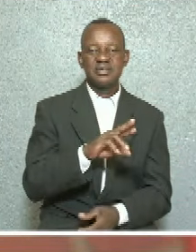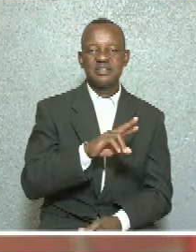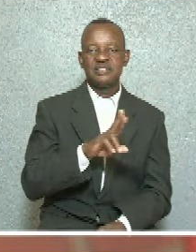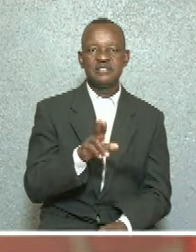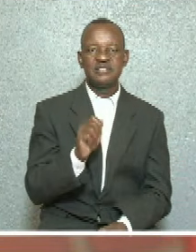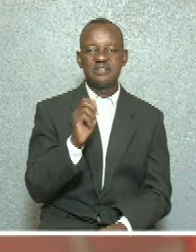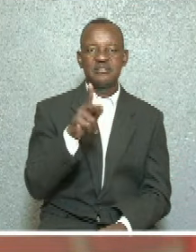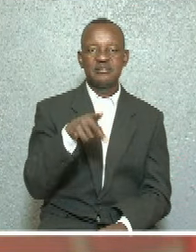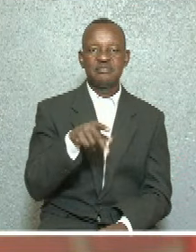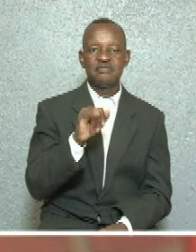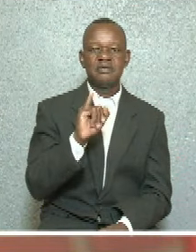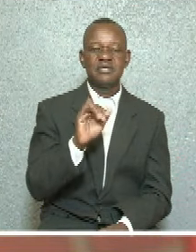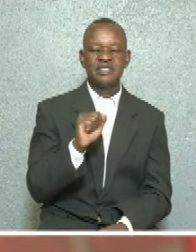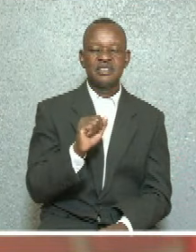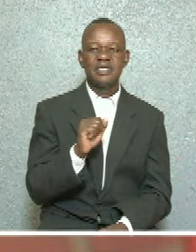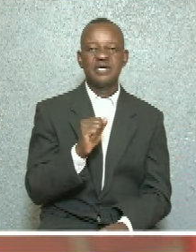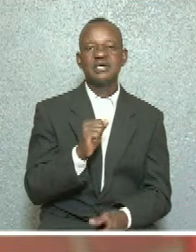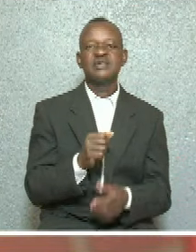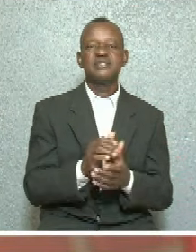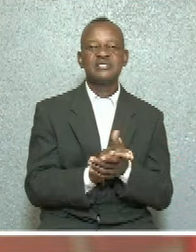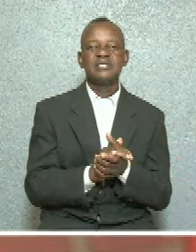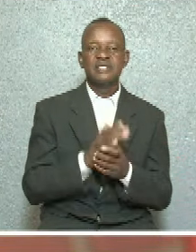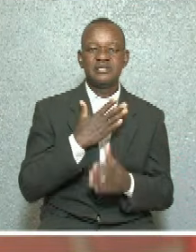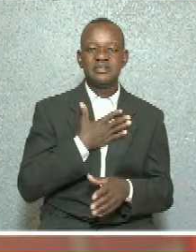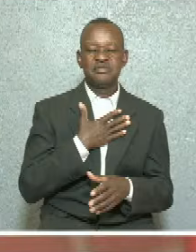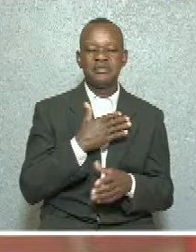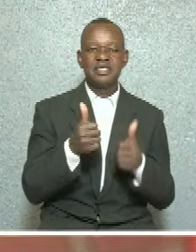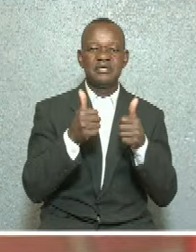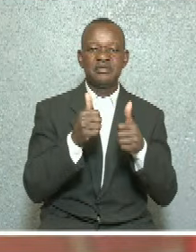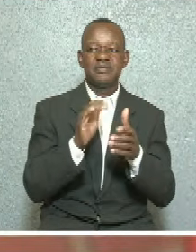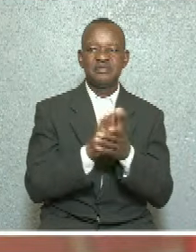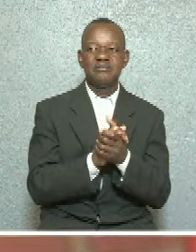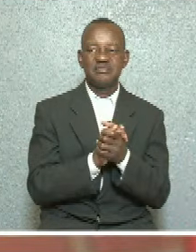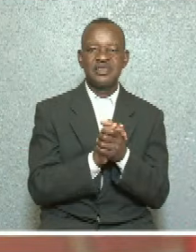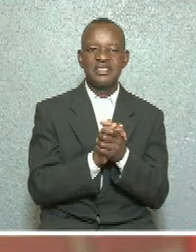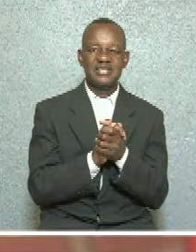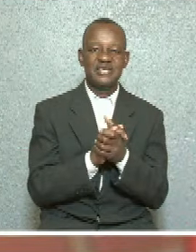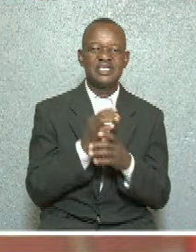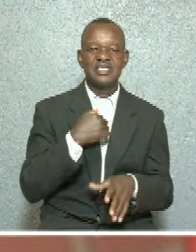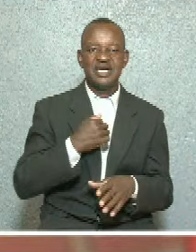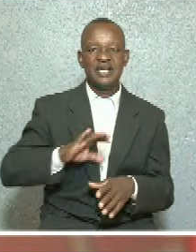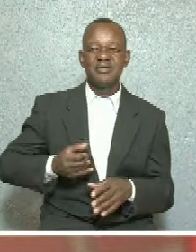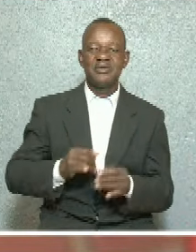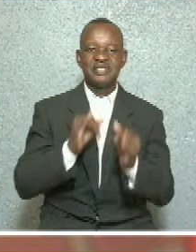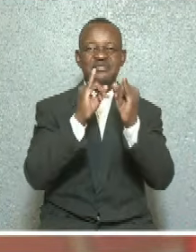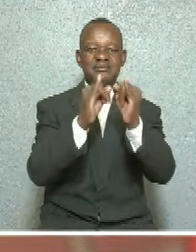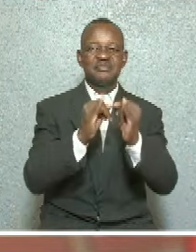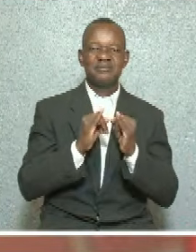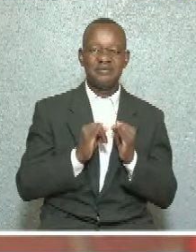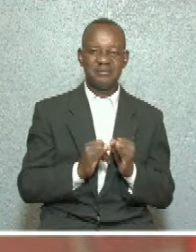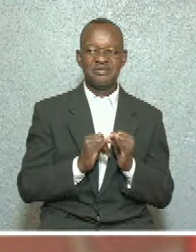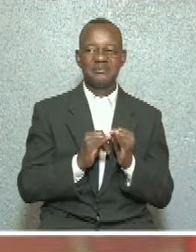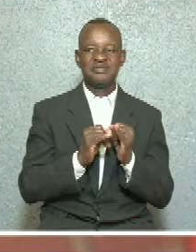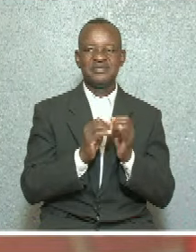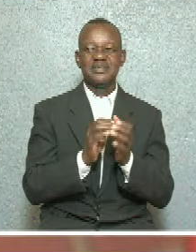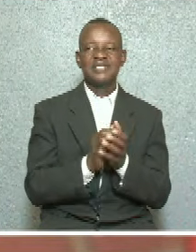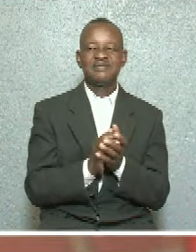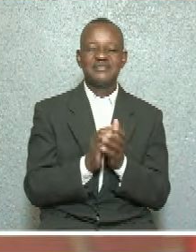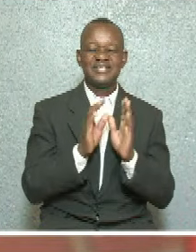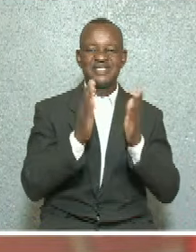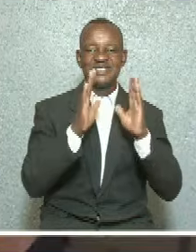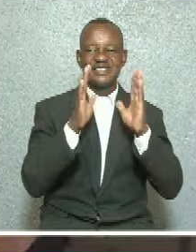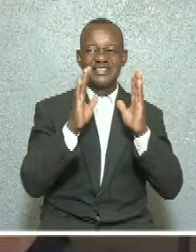an opportunity to give her testimony. Please, a round of applause for Sophia.